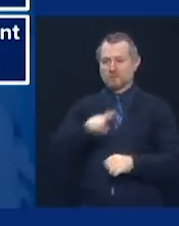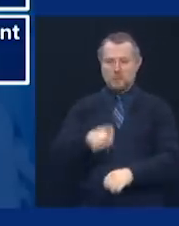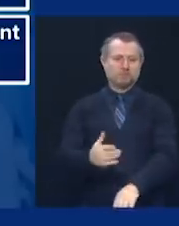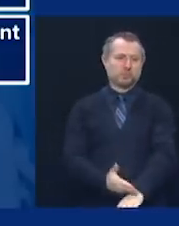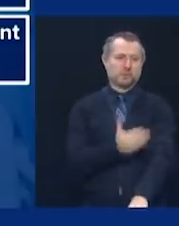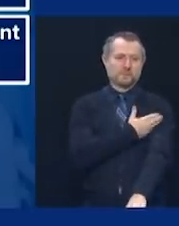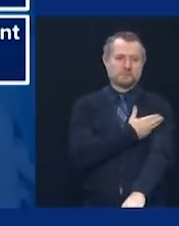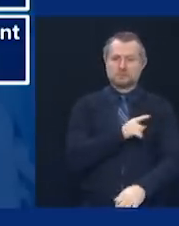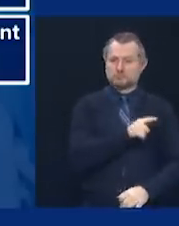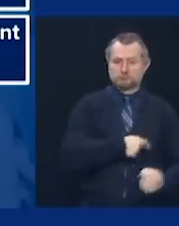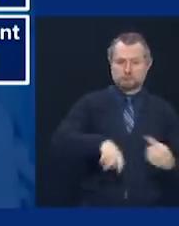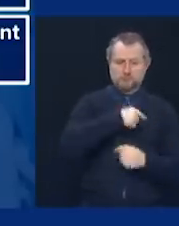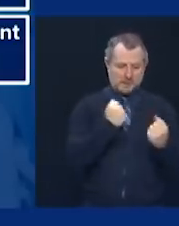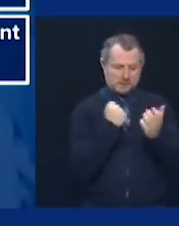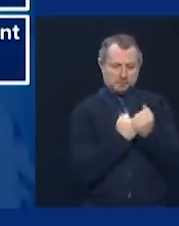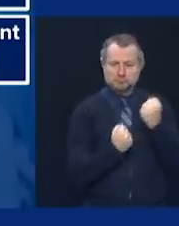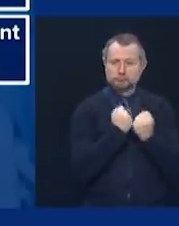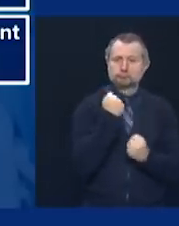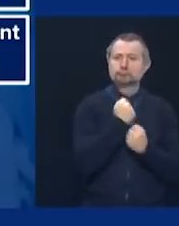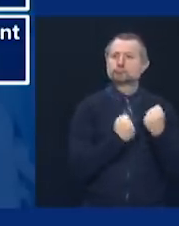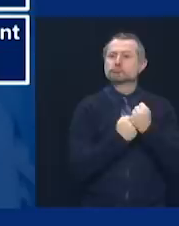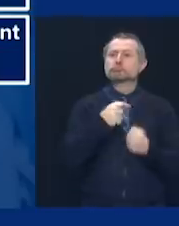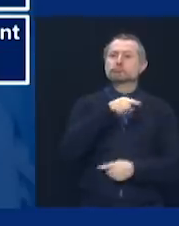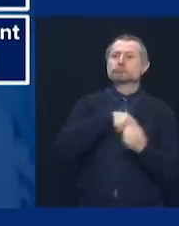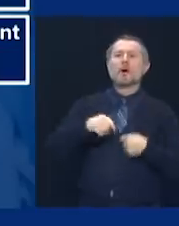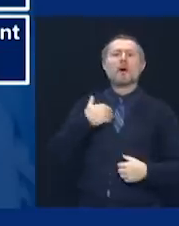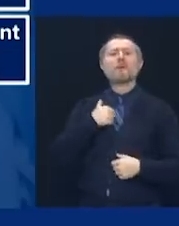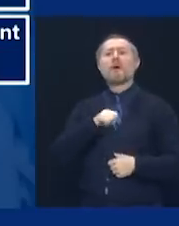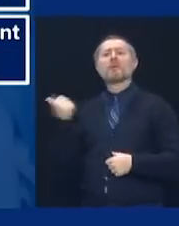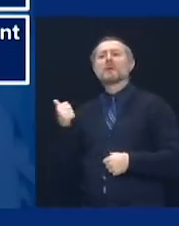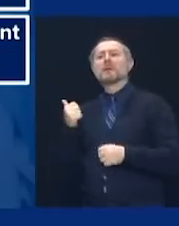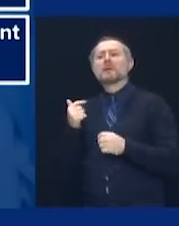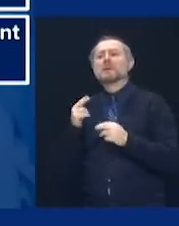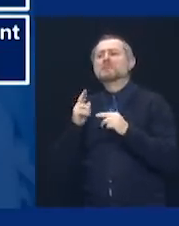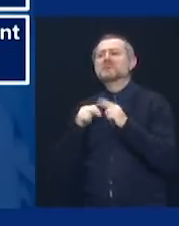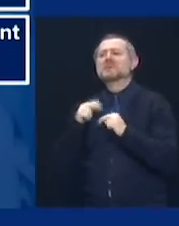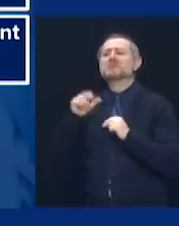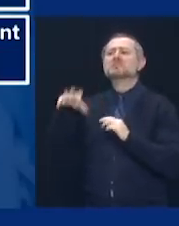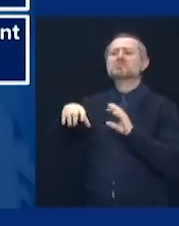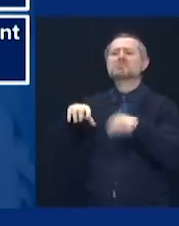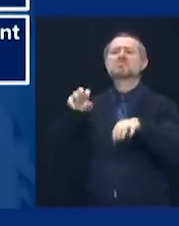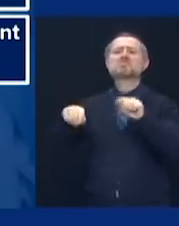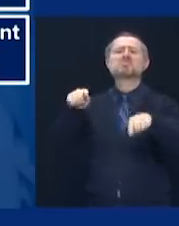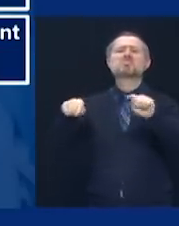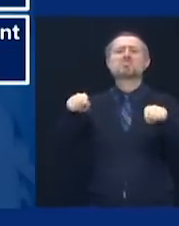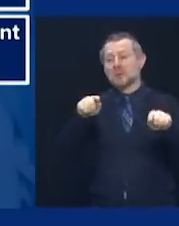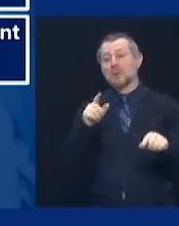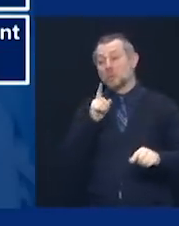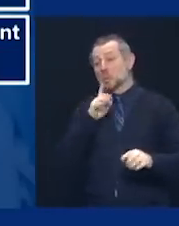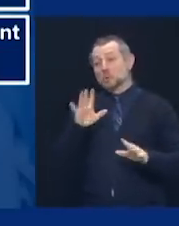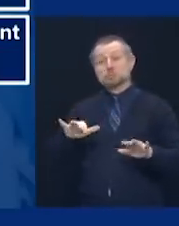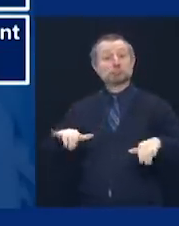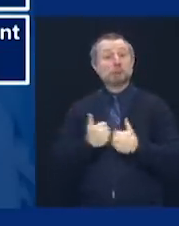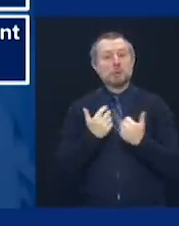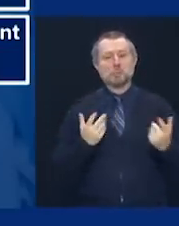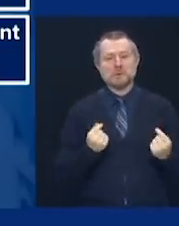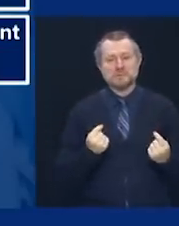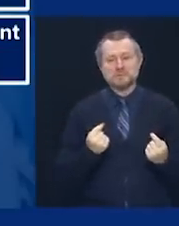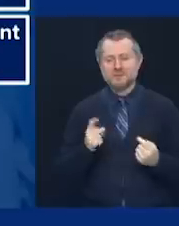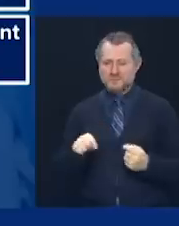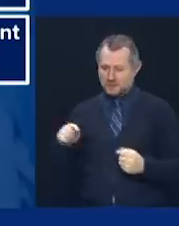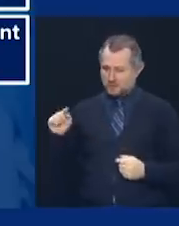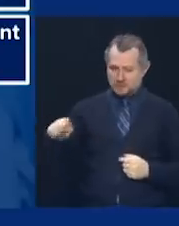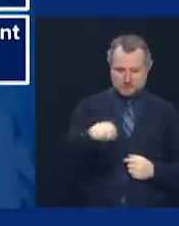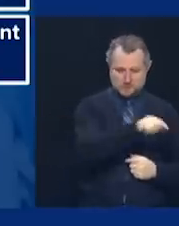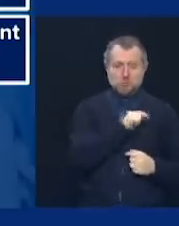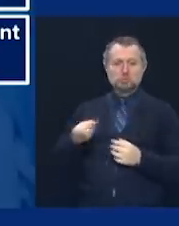their system. Their question is, challenge is coordination, making sure they're coordinated amongst each other